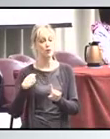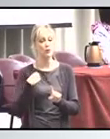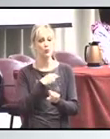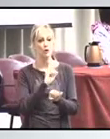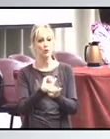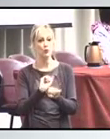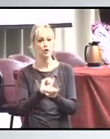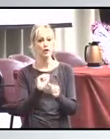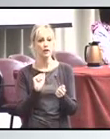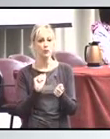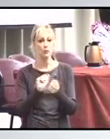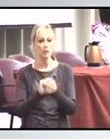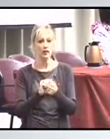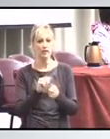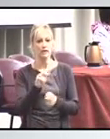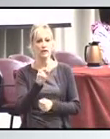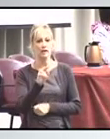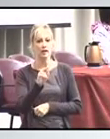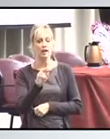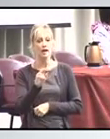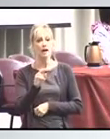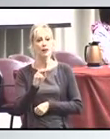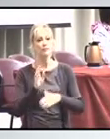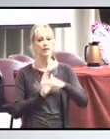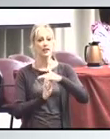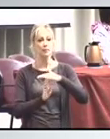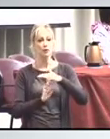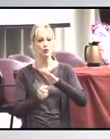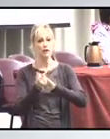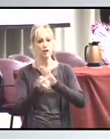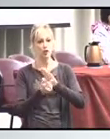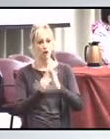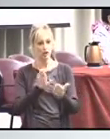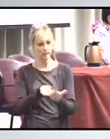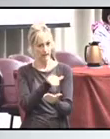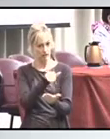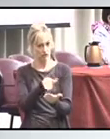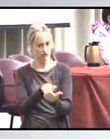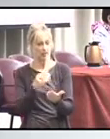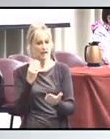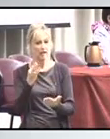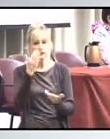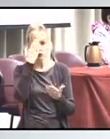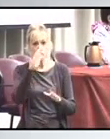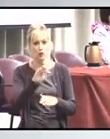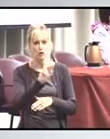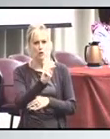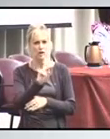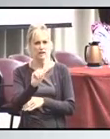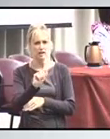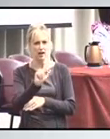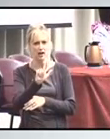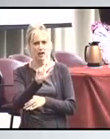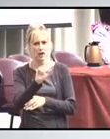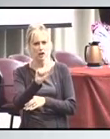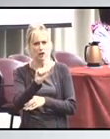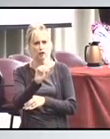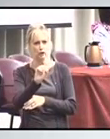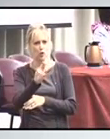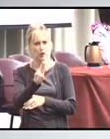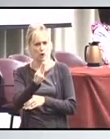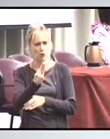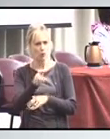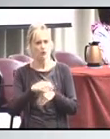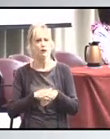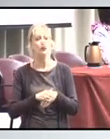with NALOYO, a immigrant law center, for those of you who are not familiar with NALOYO, and through their support we